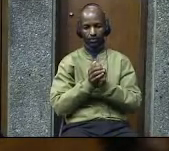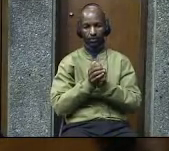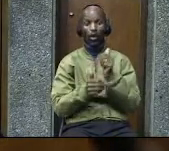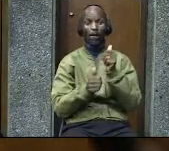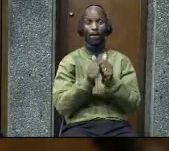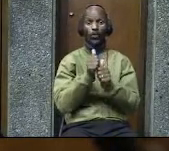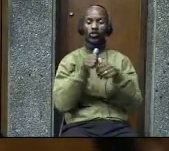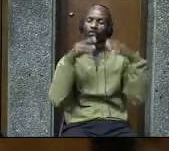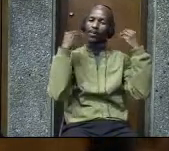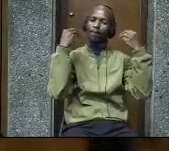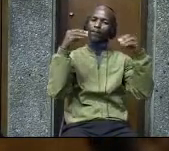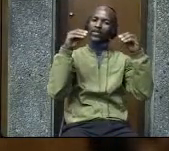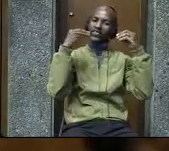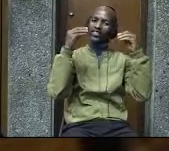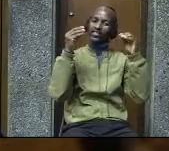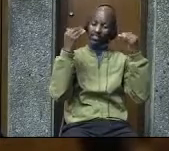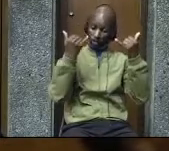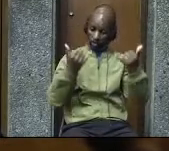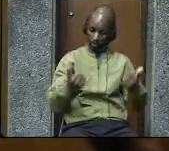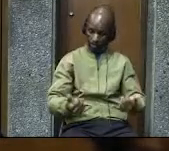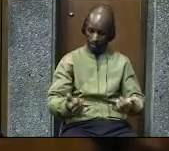Most of the business are the